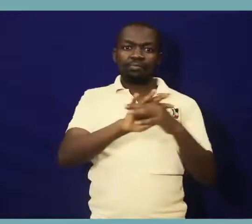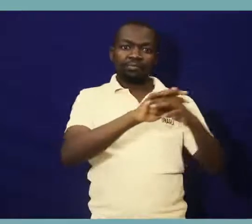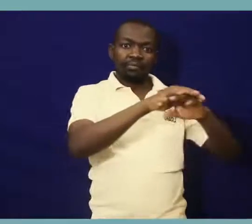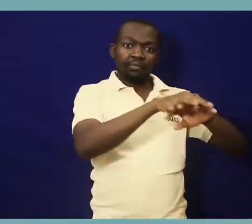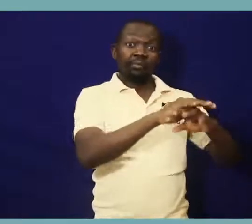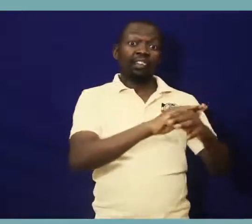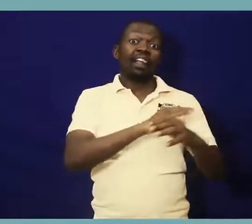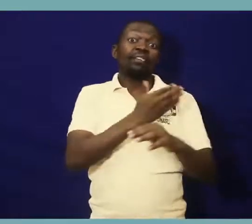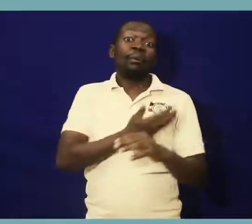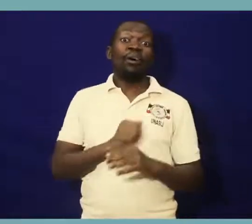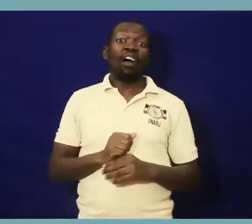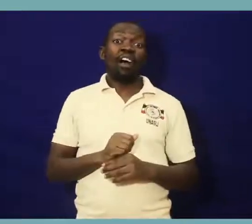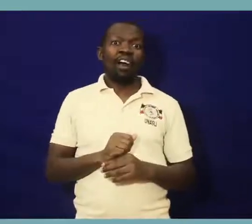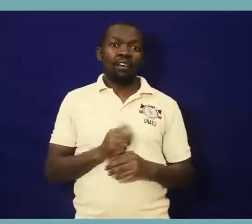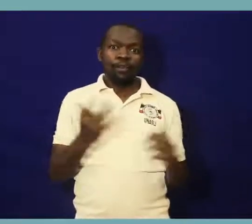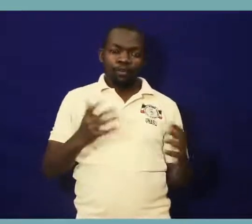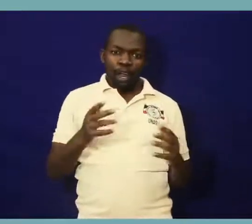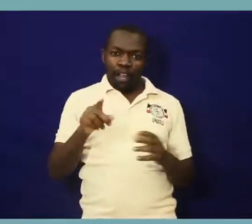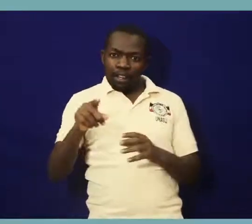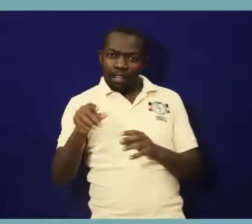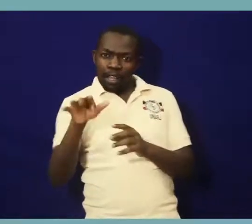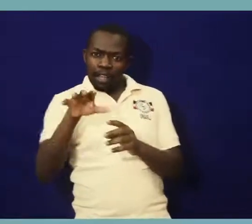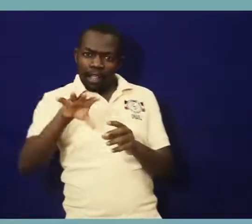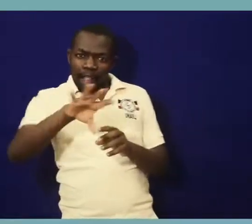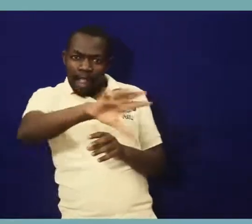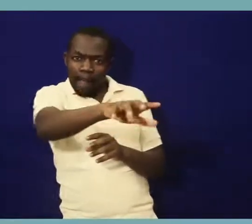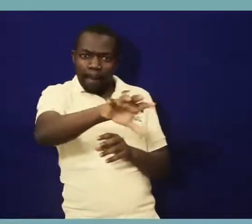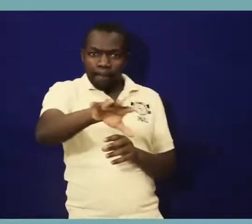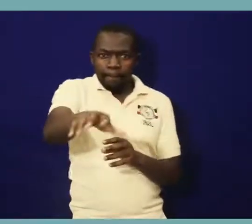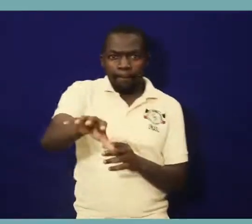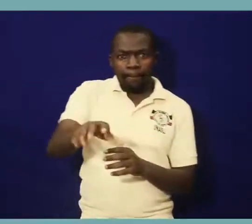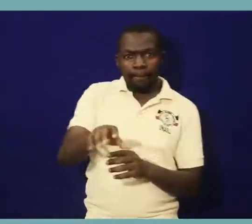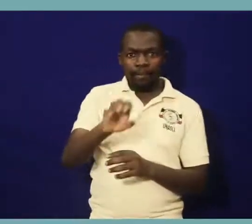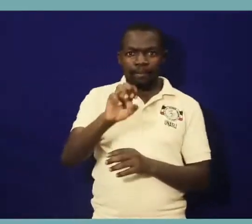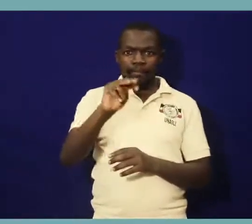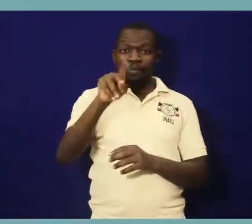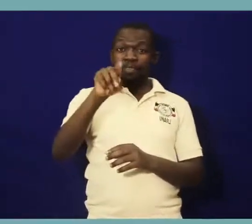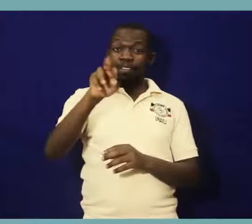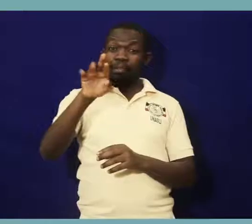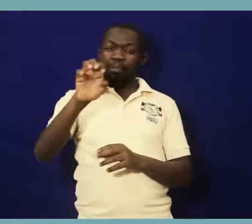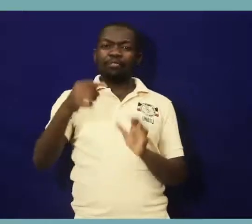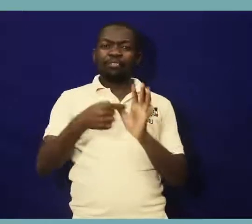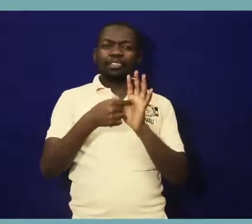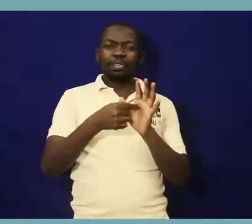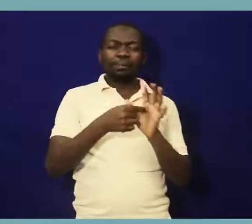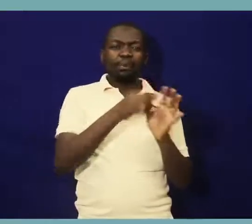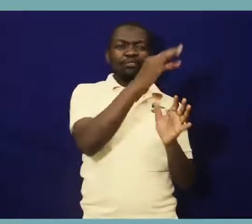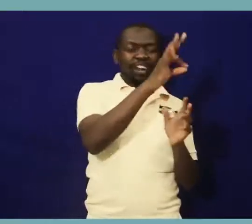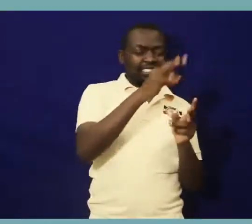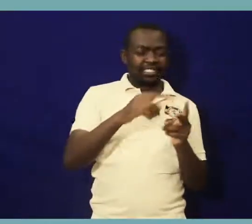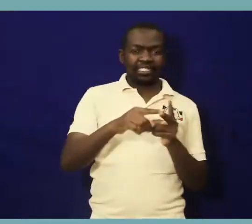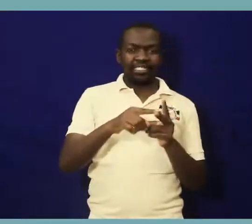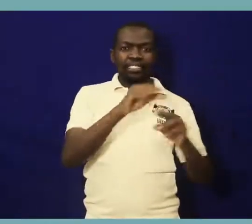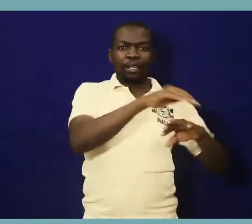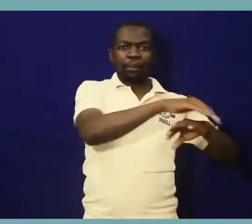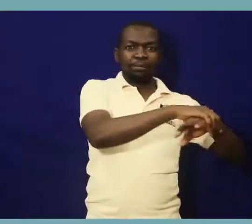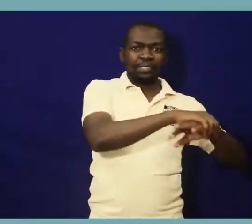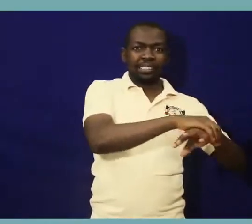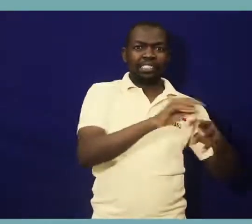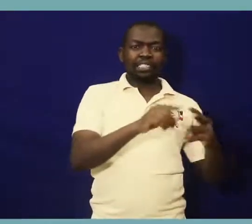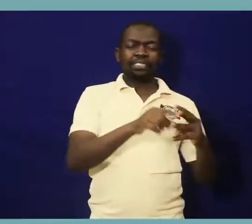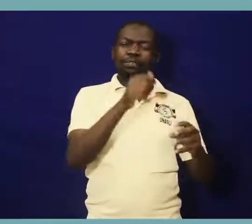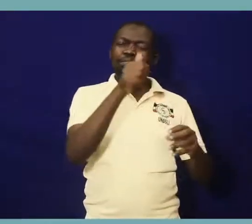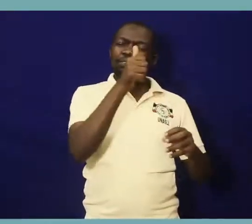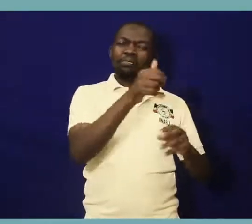into a large empire. Some European countries, such as France and Britain, had created